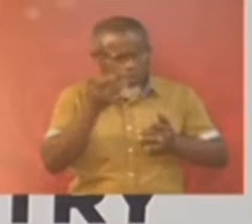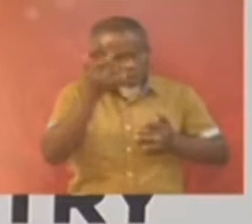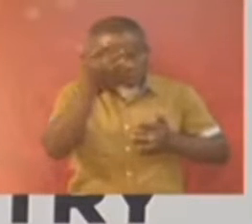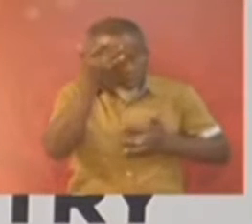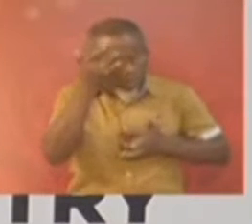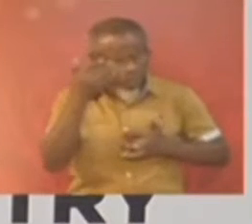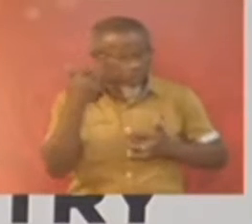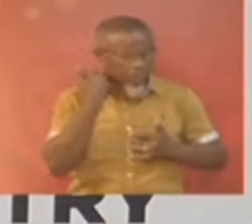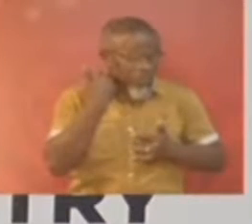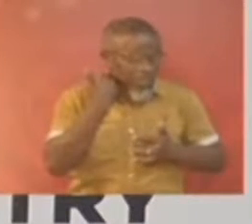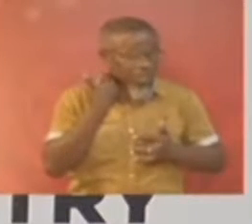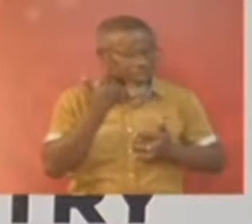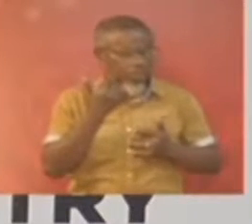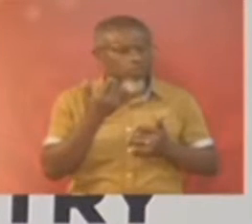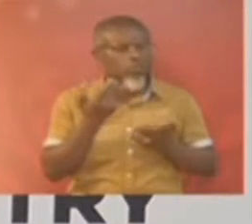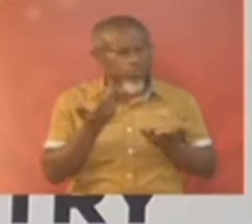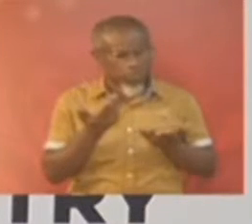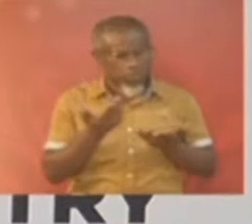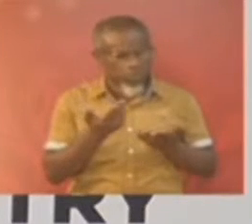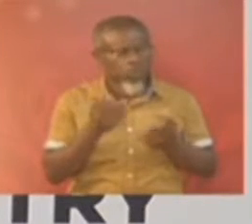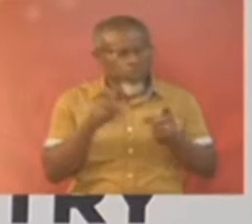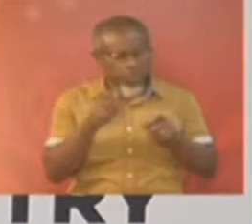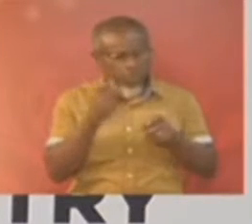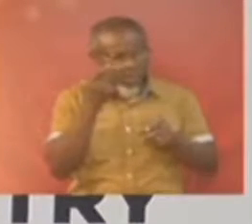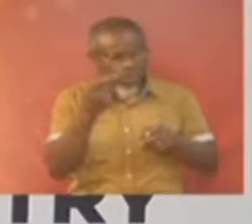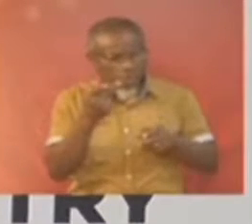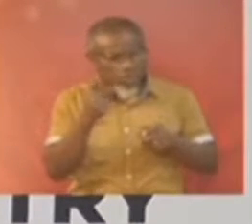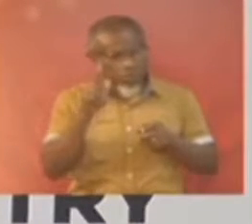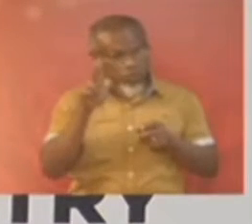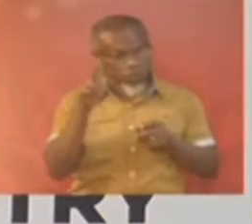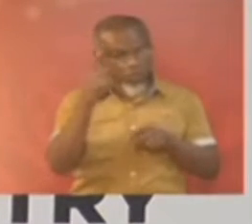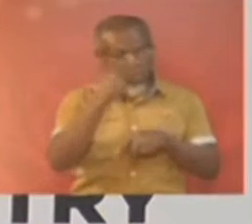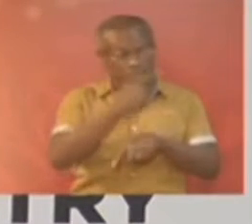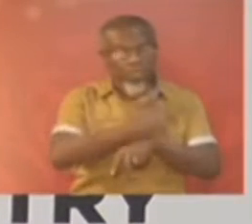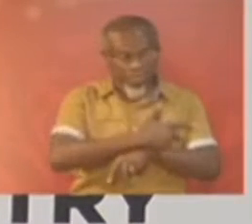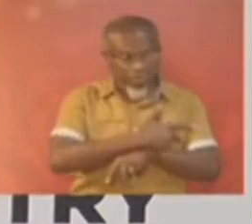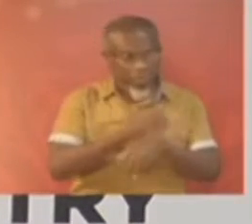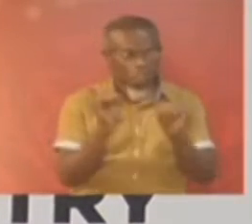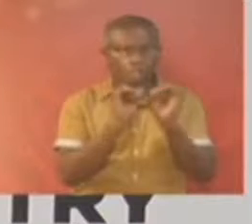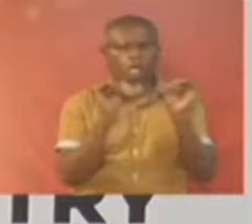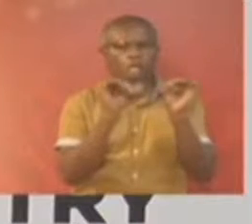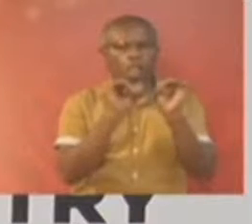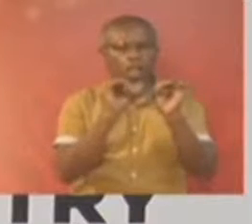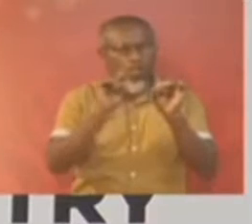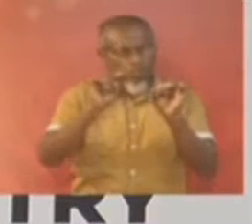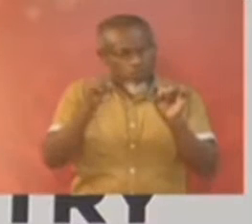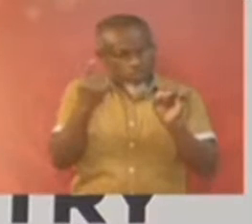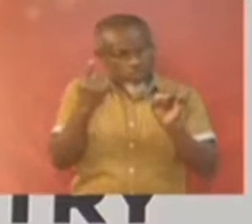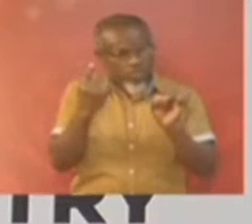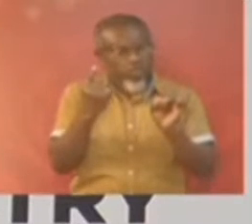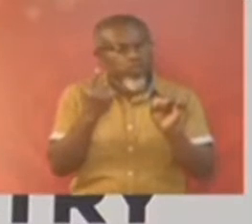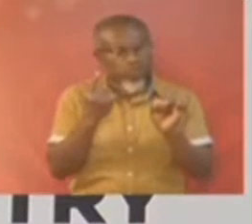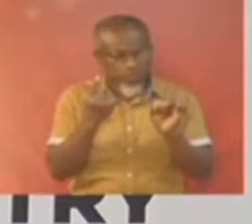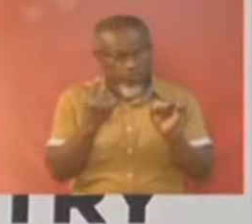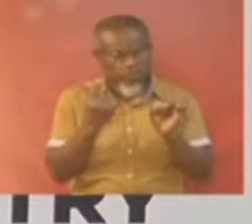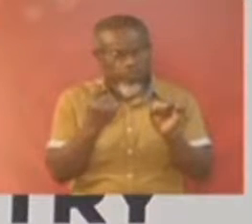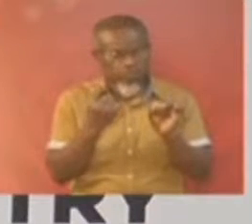plus 3 days asymptomatic, meaning you have no fever or respiratory symptoms, and then we add additional 7 days to it, giving you roughly